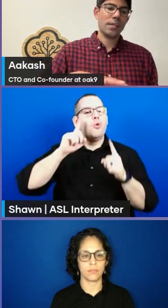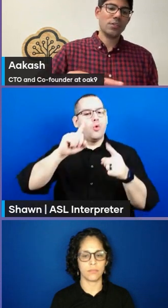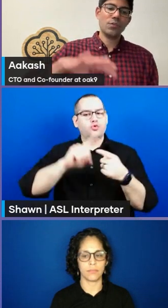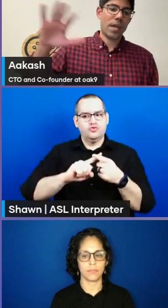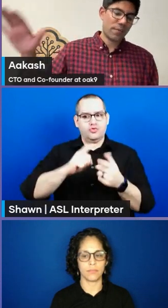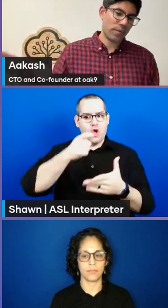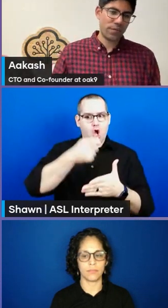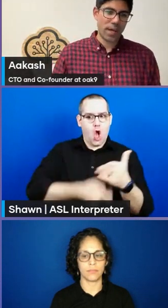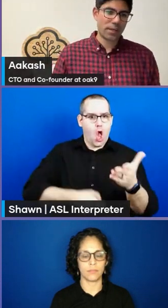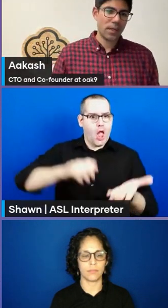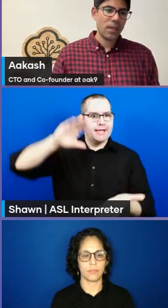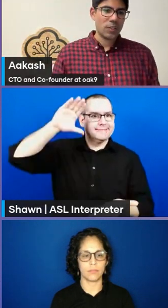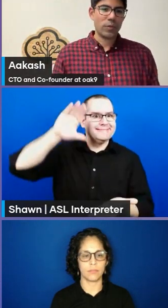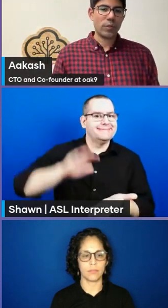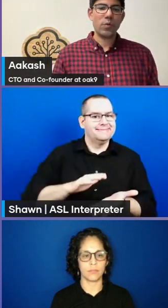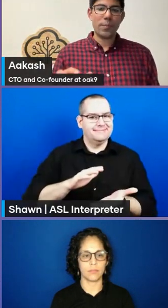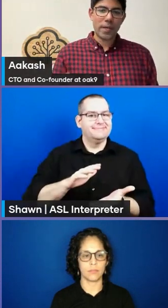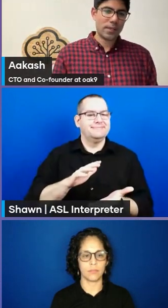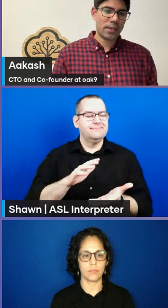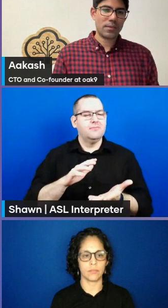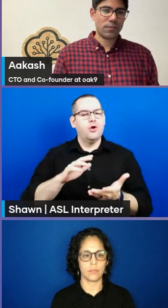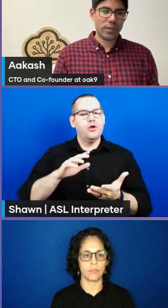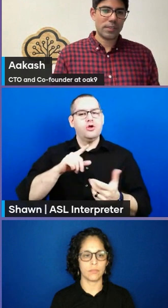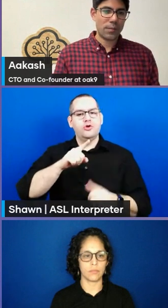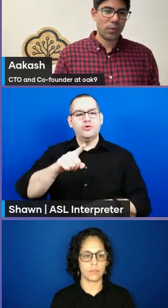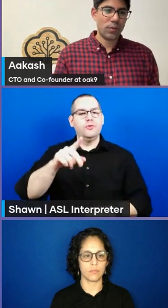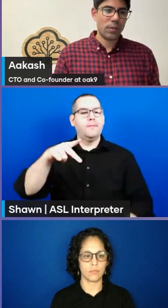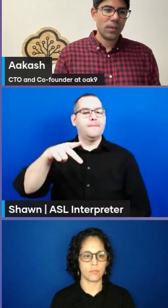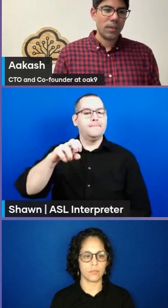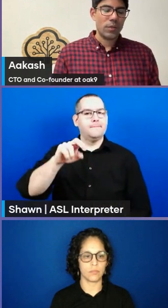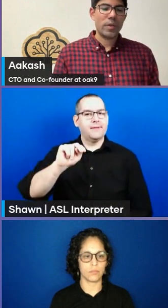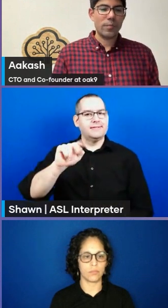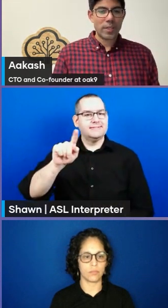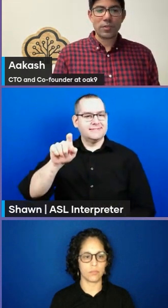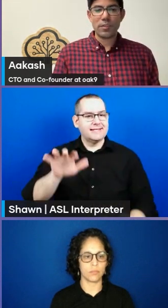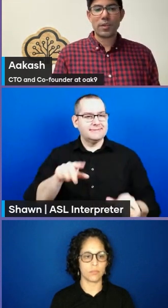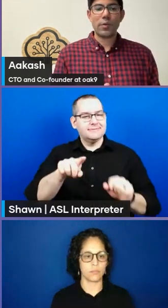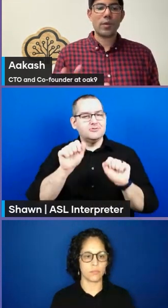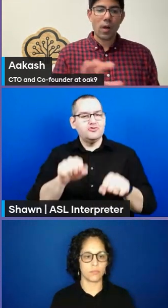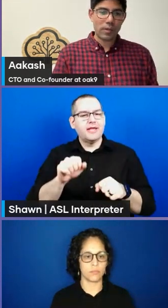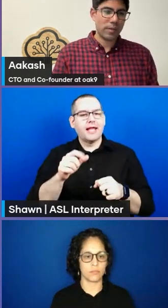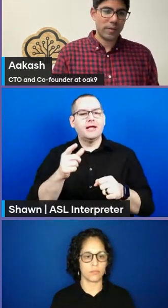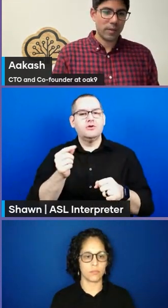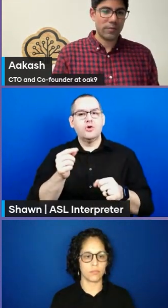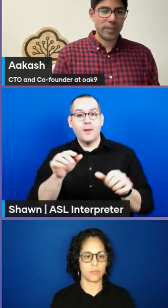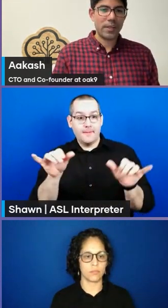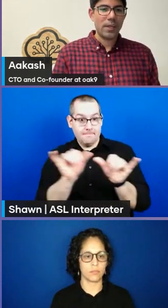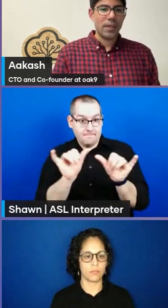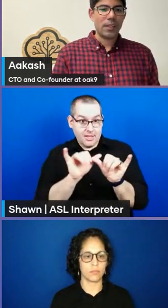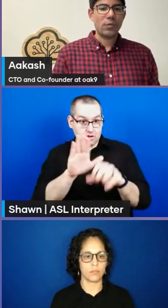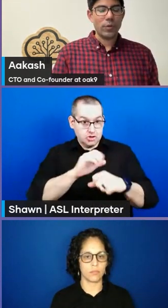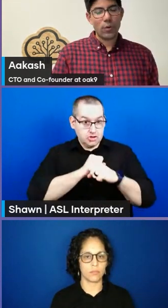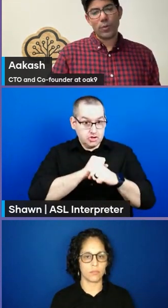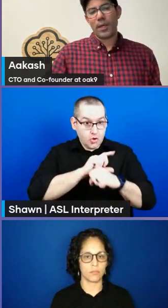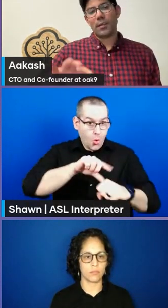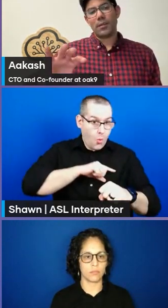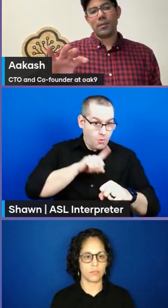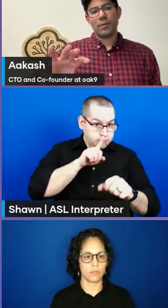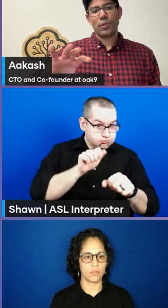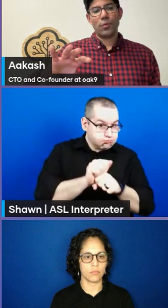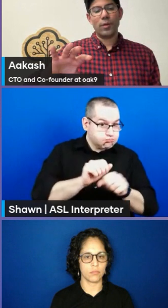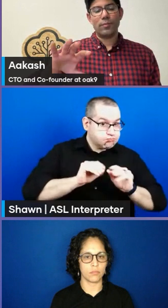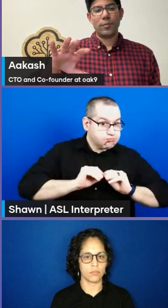of finding issues after the fact. So when you do a pen test, for example, you can measure the security quality of delivery, and you know